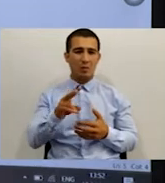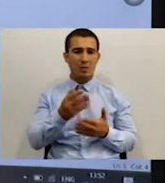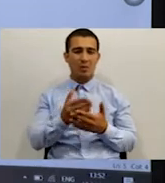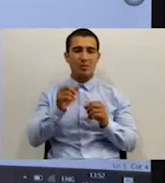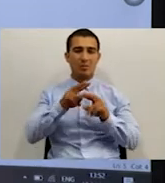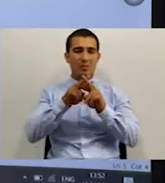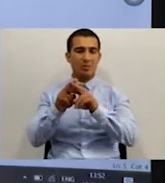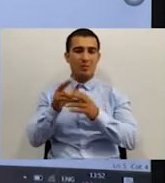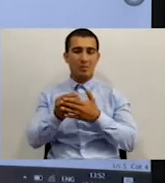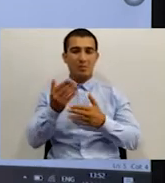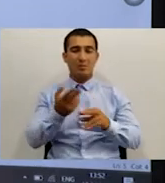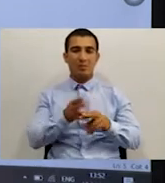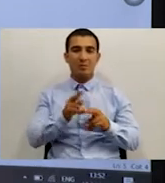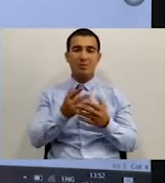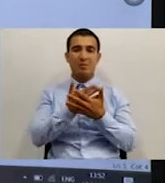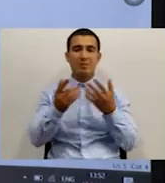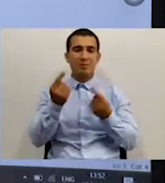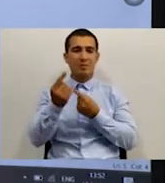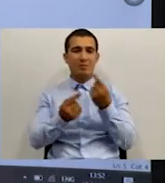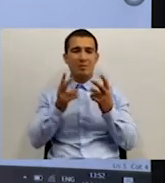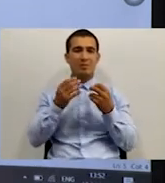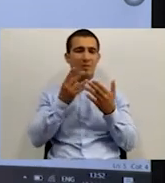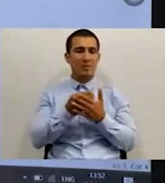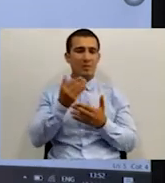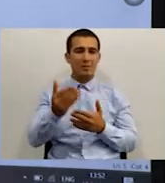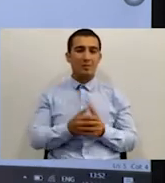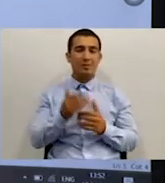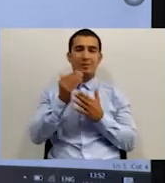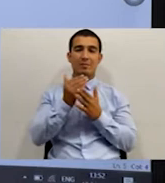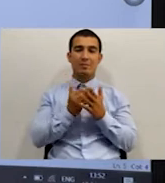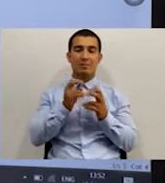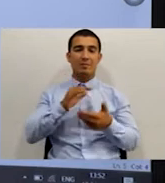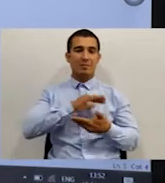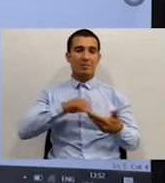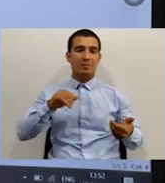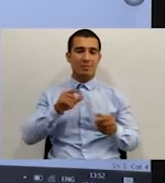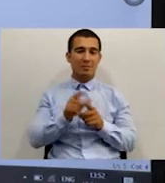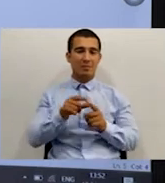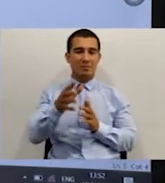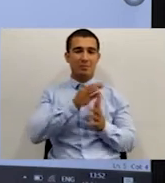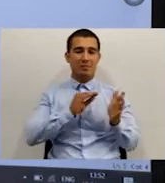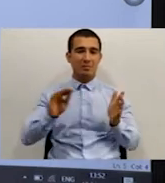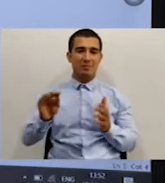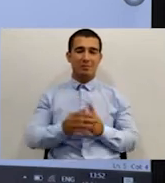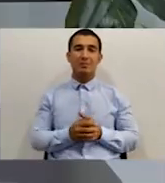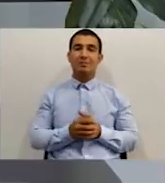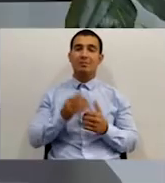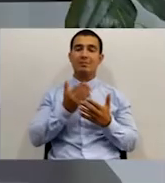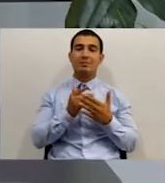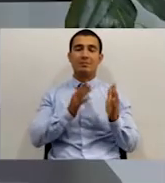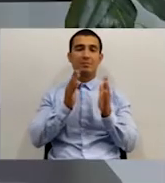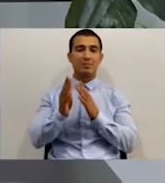yulduzcha ushbu kutubxonaning barcha funksiya modullarini dasturimizga chaqirish degan ma'noni